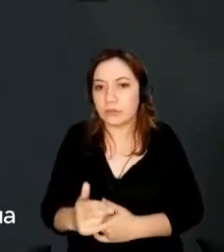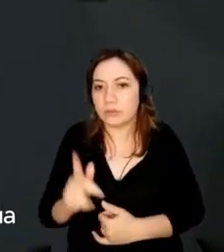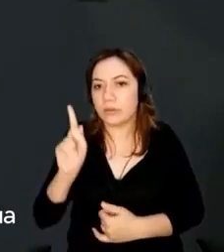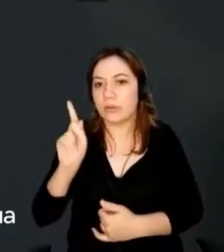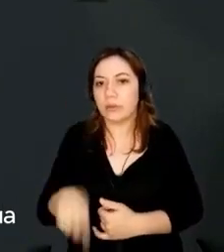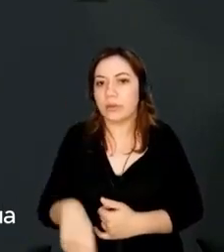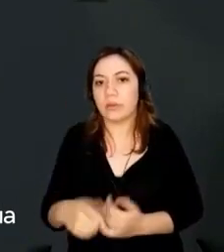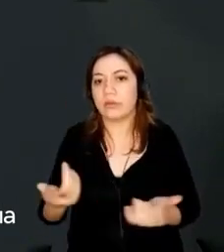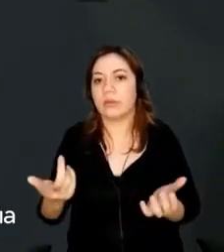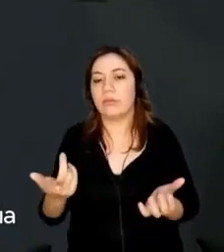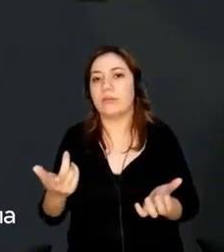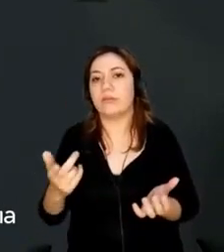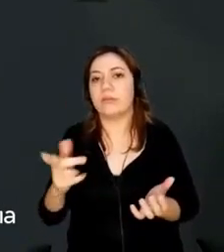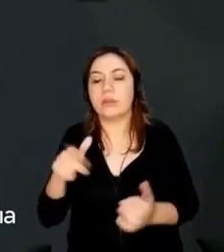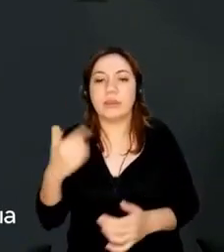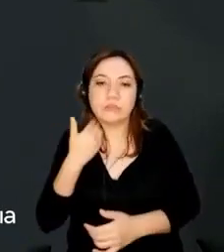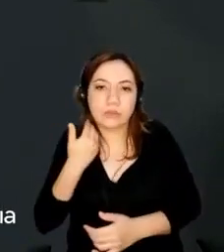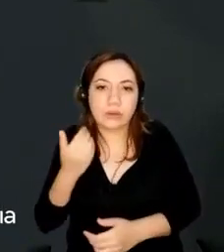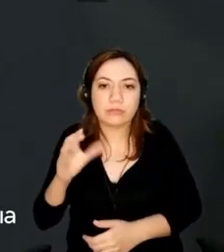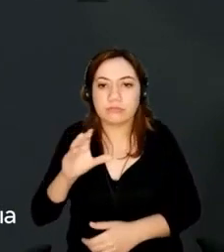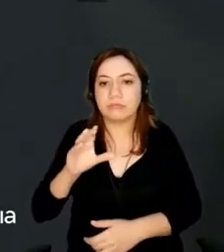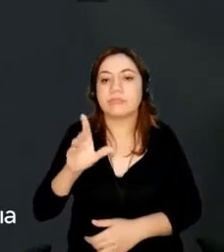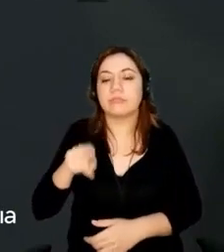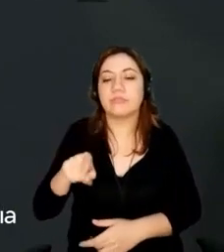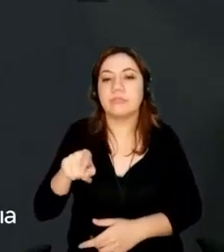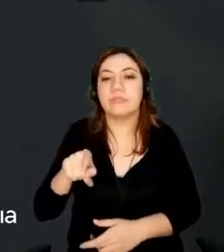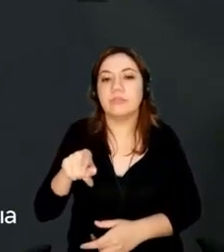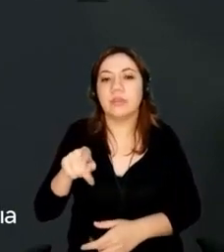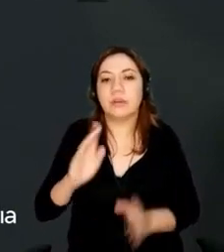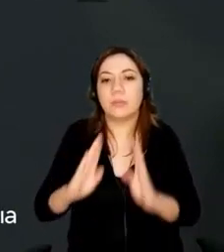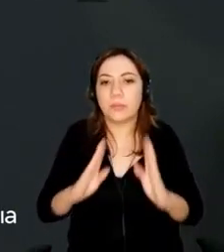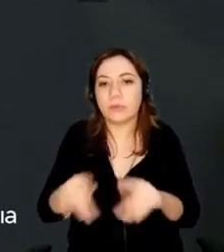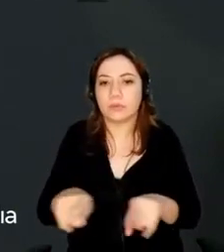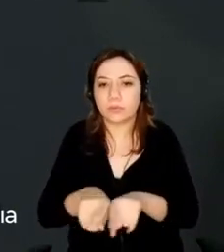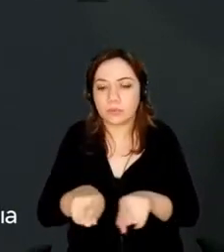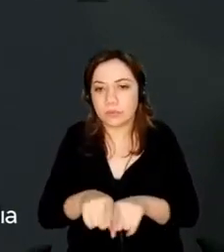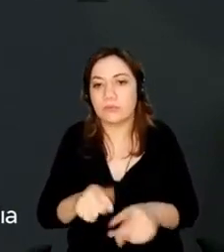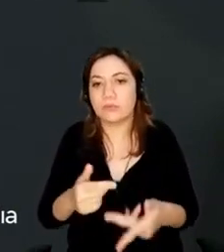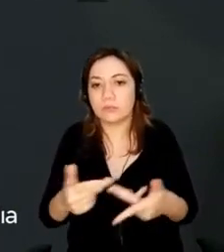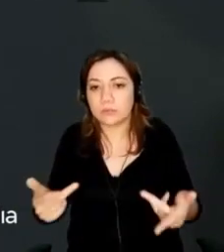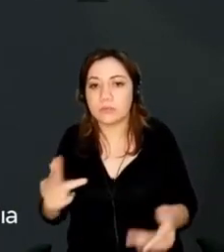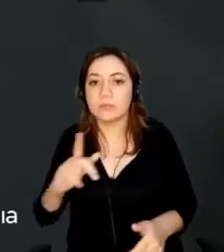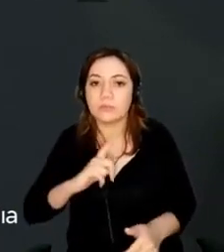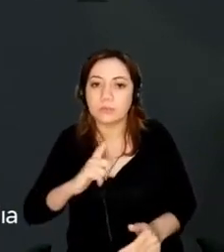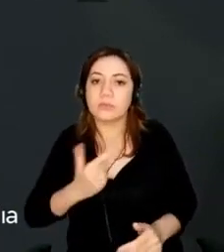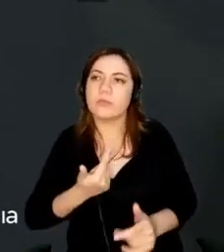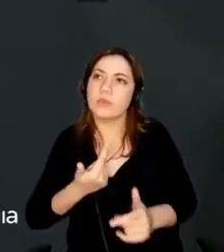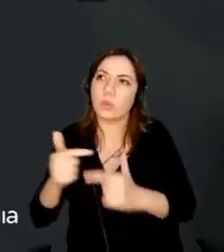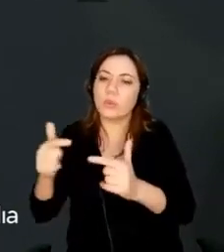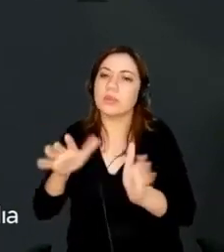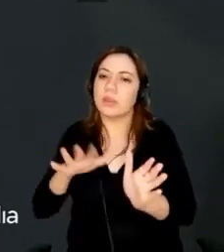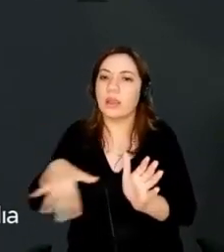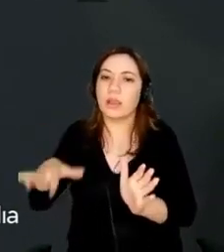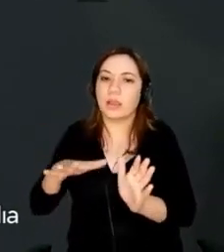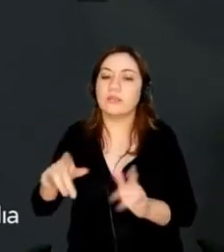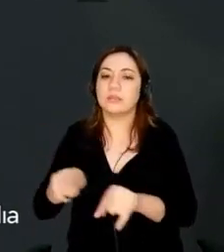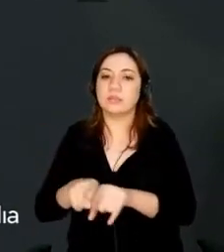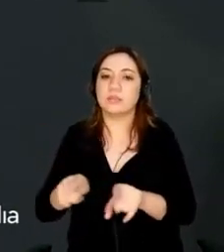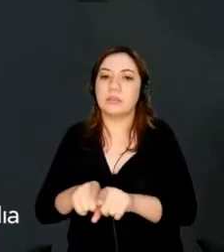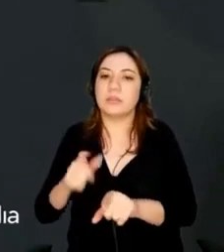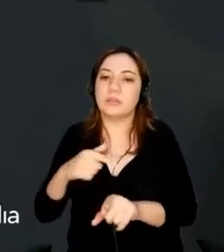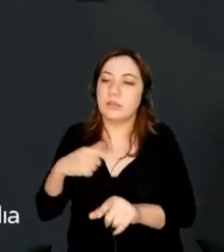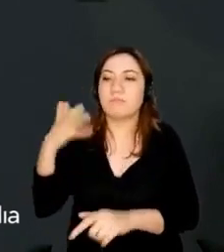service teams. I'm going to touch on a couple other specific areas. You know, a lot of, as I listened to a lot of the panelists from